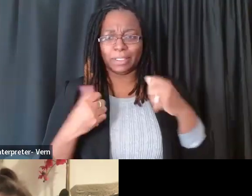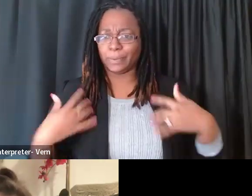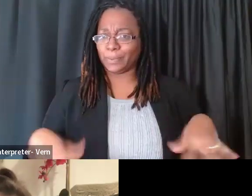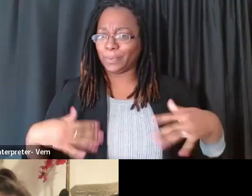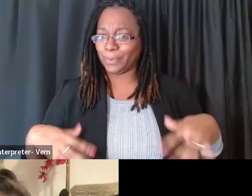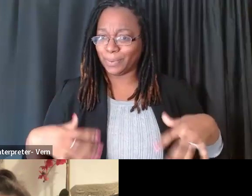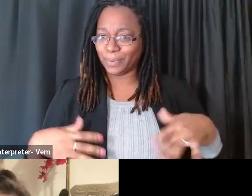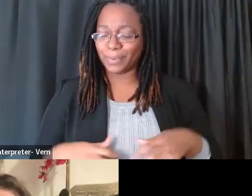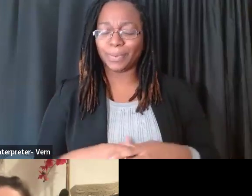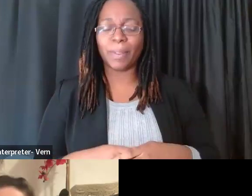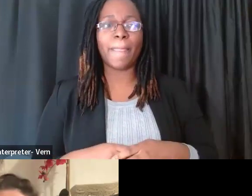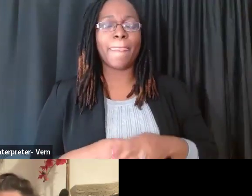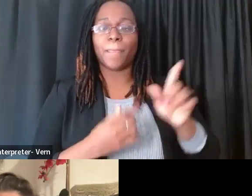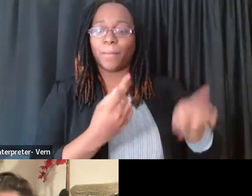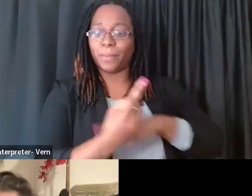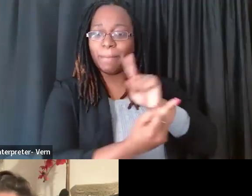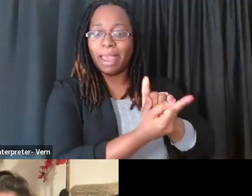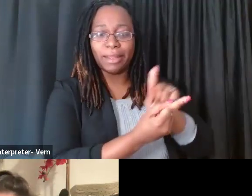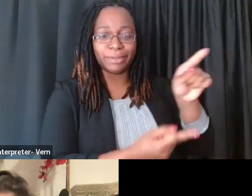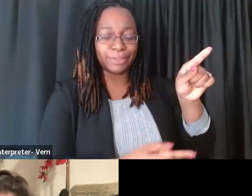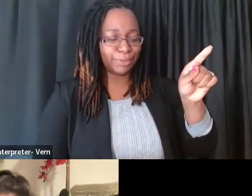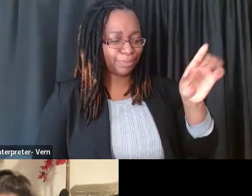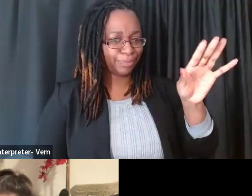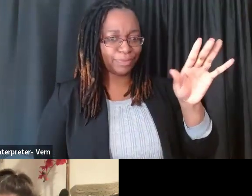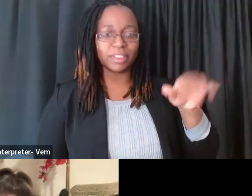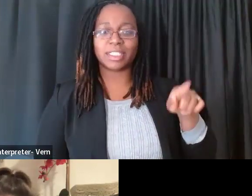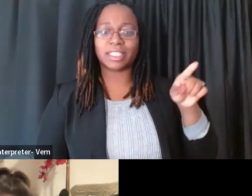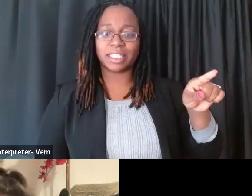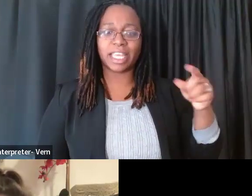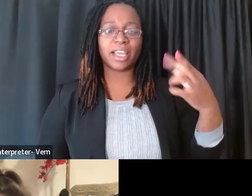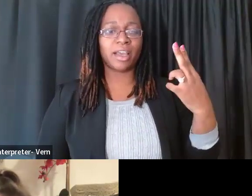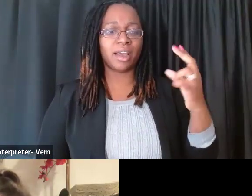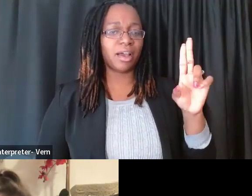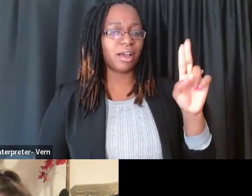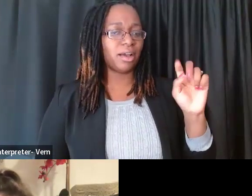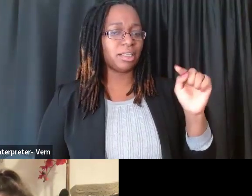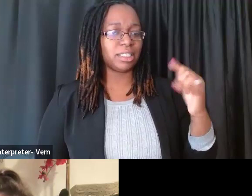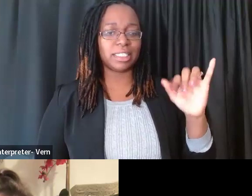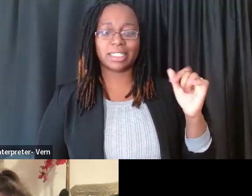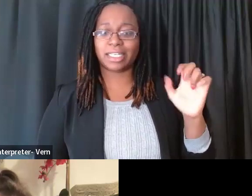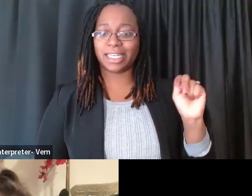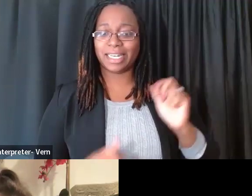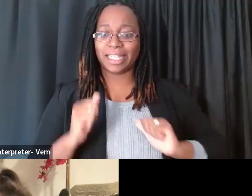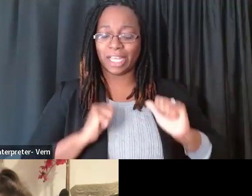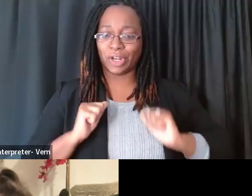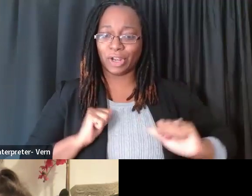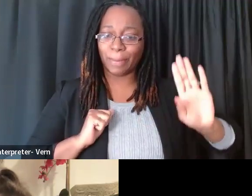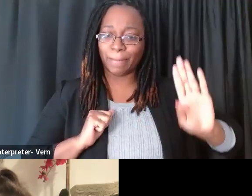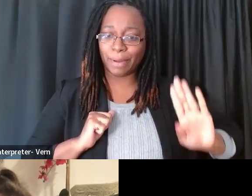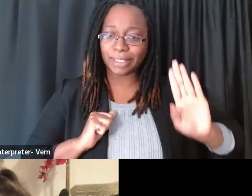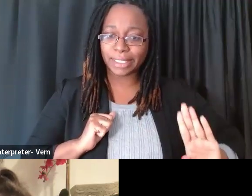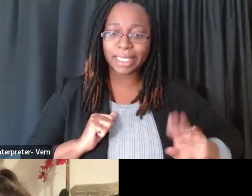met together at the Huntington Theater in Boston working on Kirsten Greenridge's Our Daughters Like